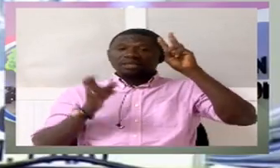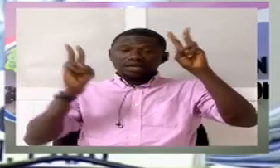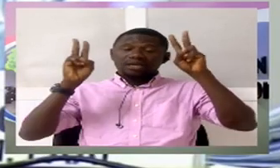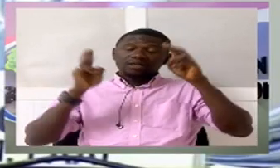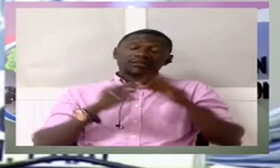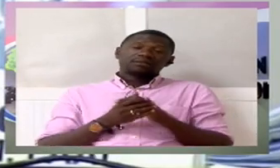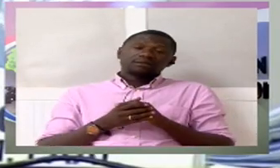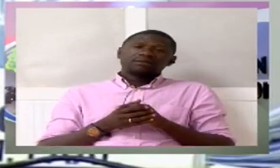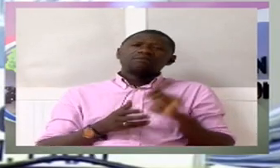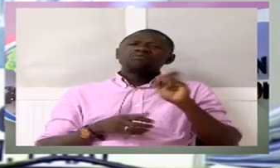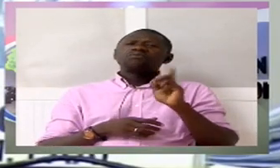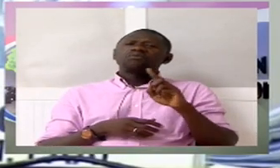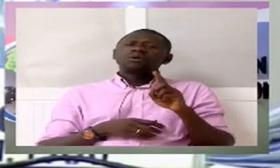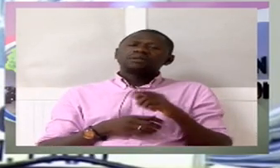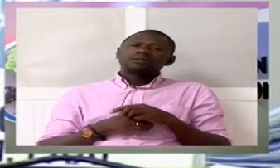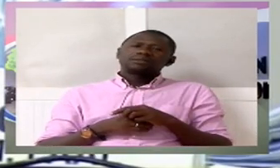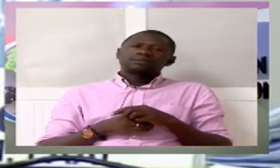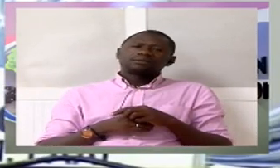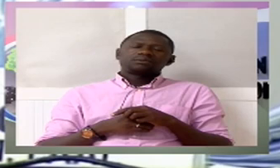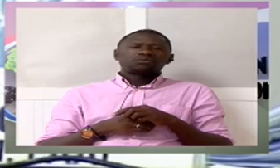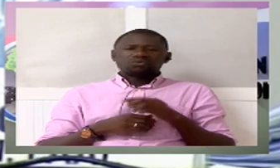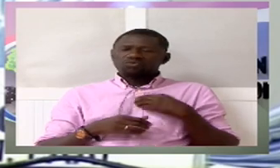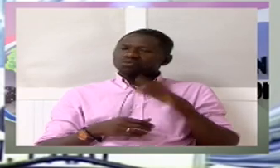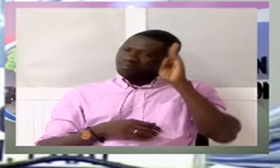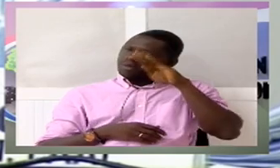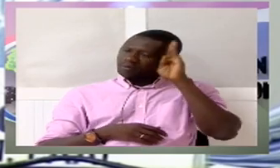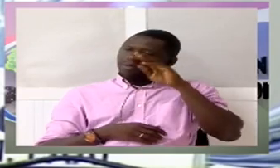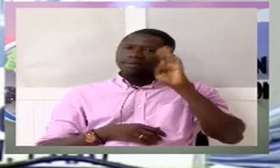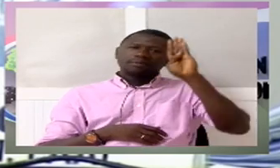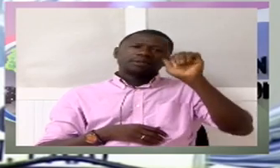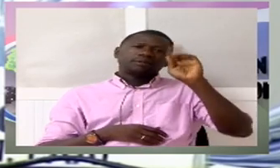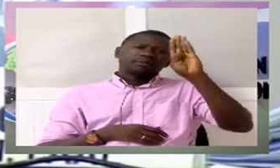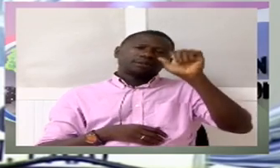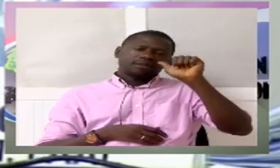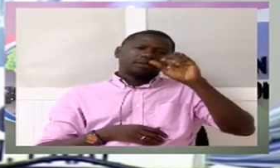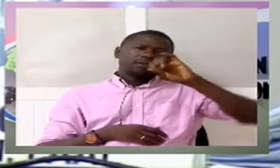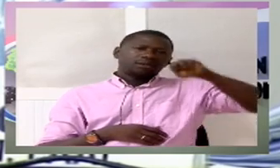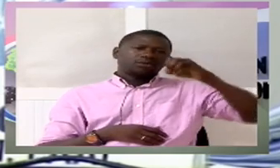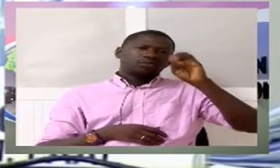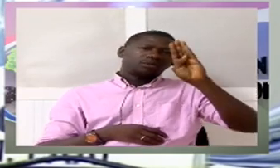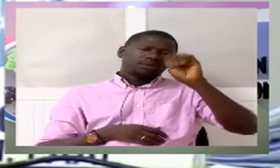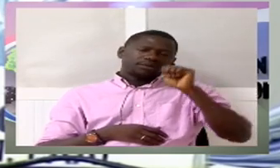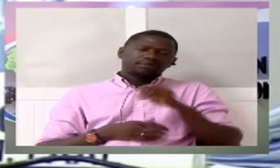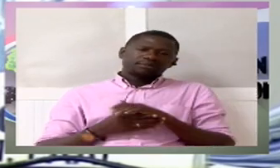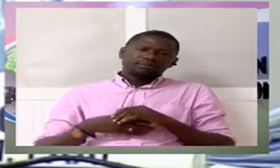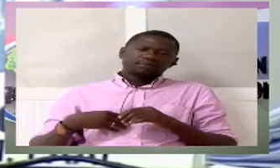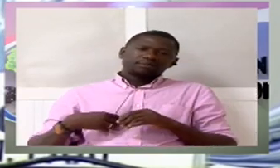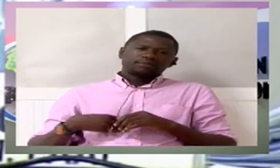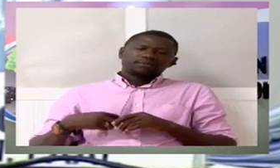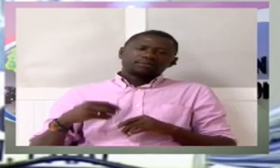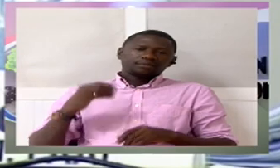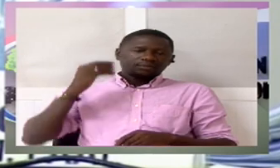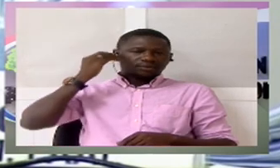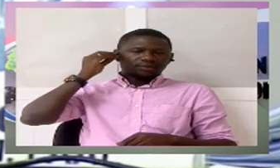is not the first time issue of money came up in order for Baba to be helped from the